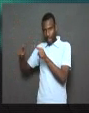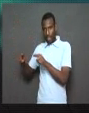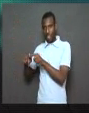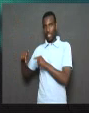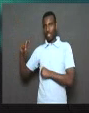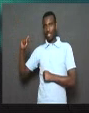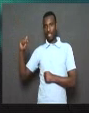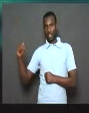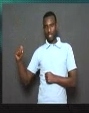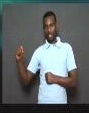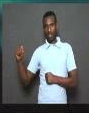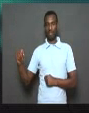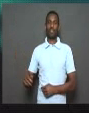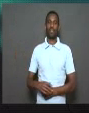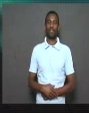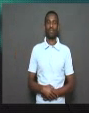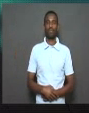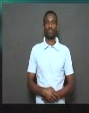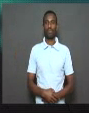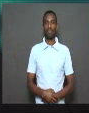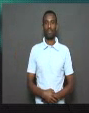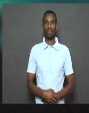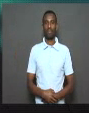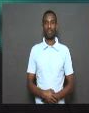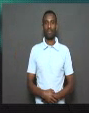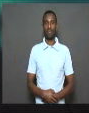times the change in temperature.